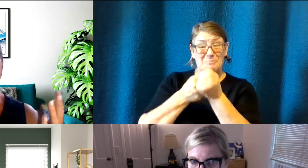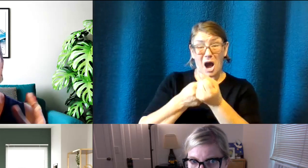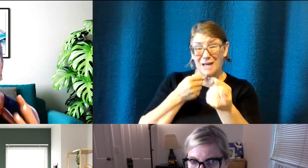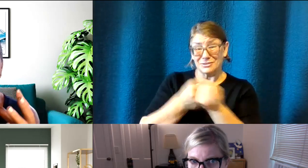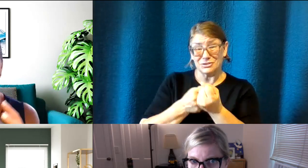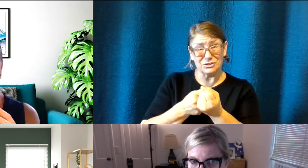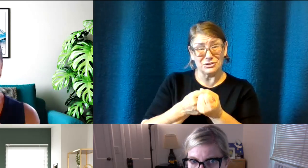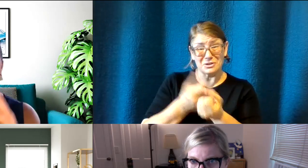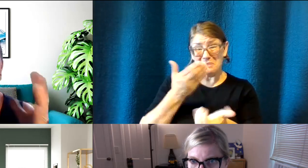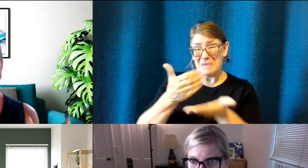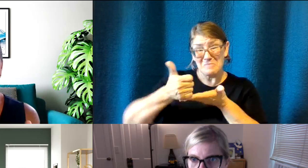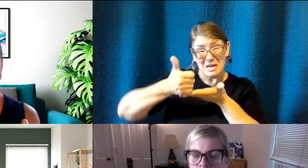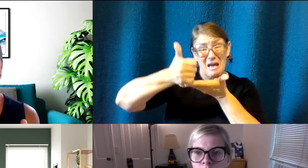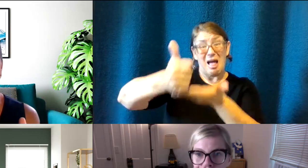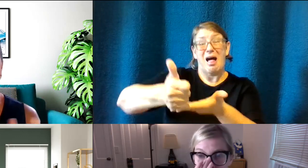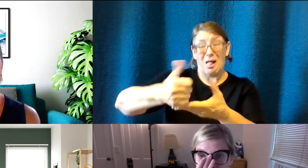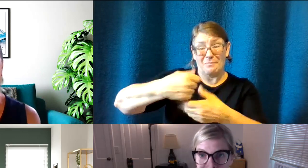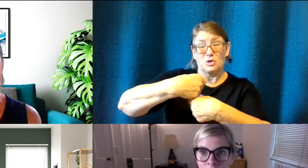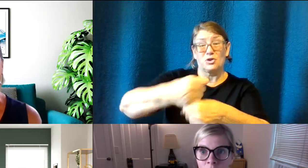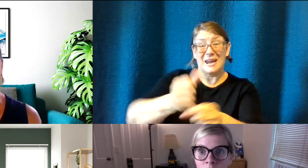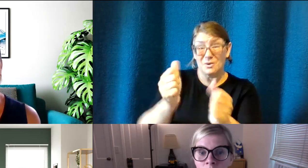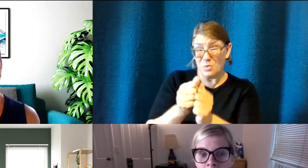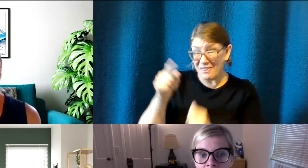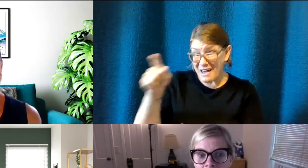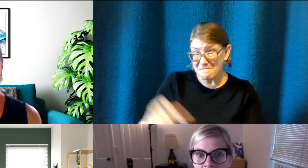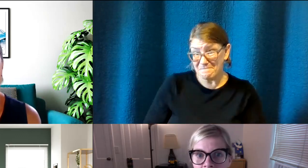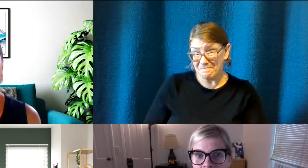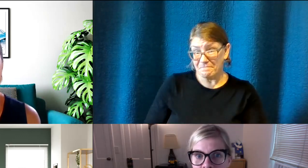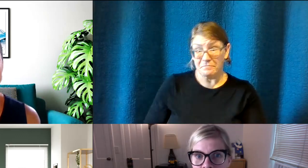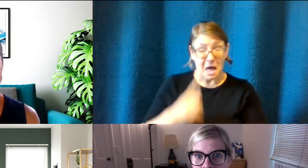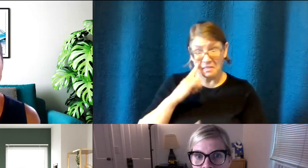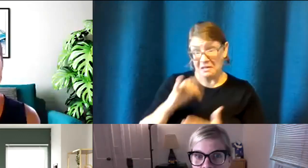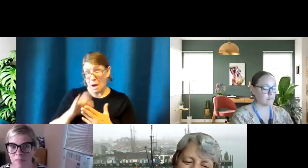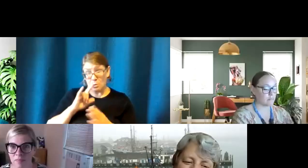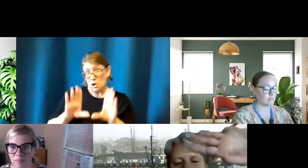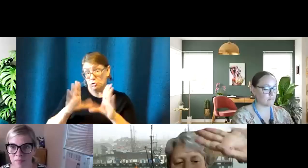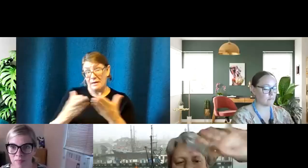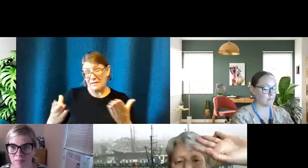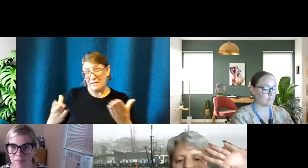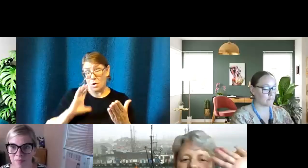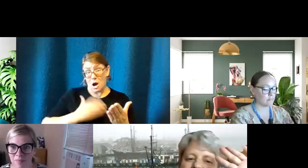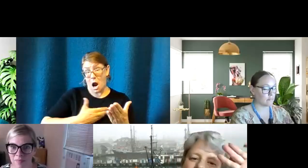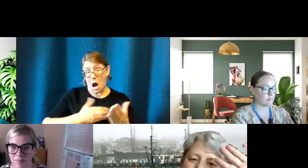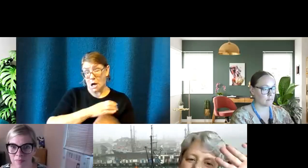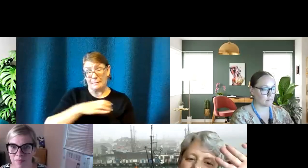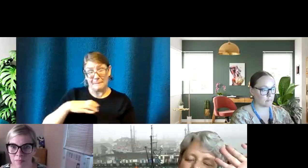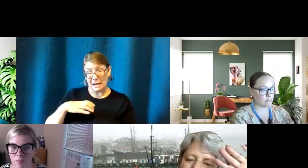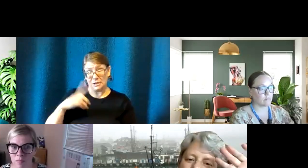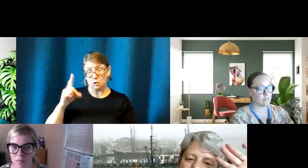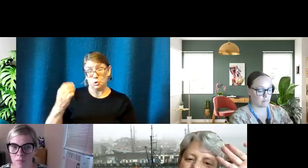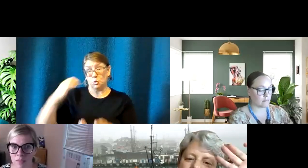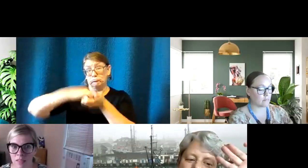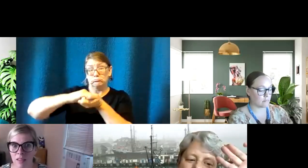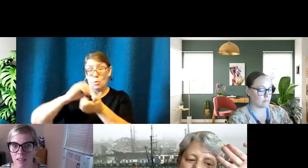and maybe help create it with them. I mean, I think that would be a great thing for our committee if we're doing something in conjunction with